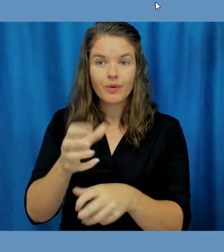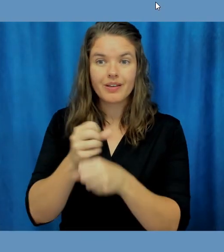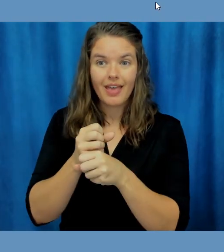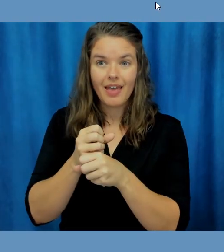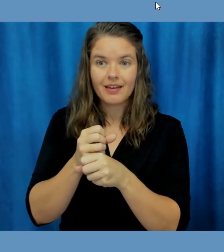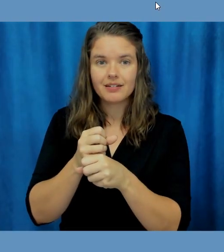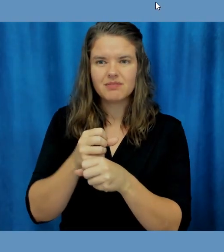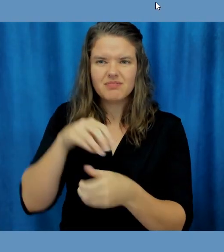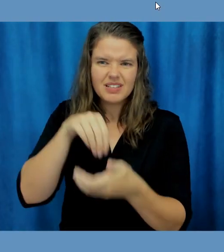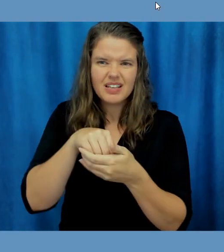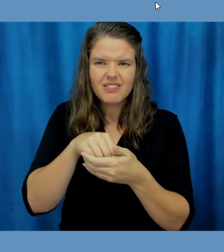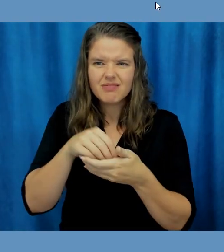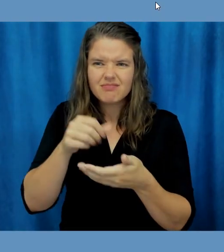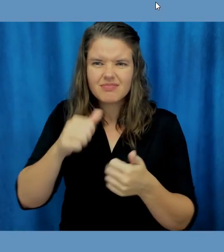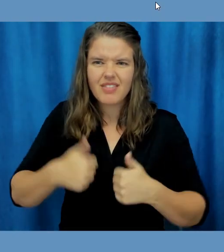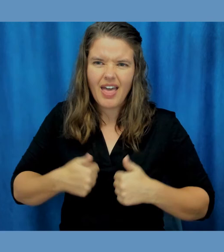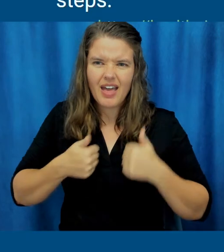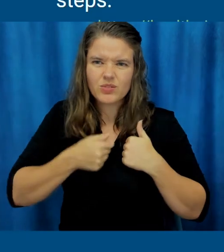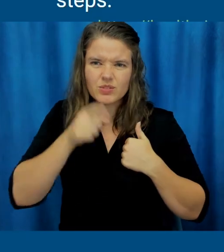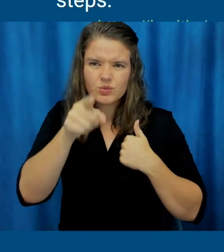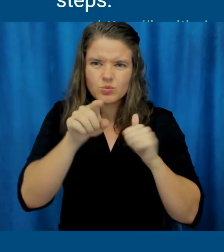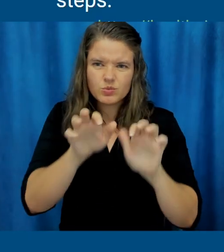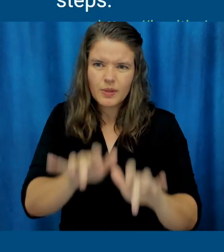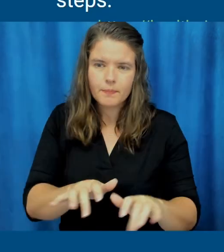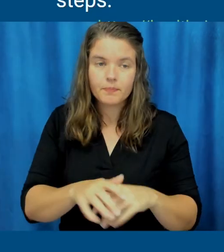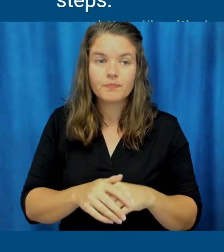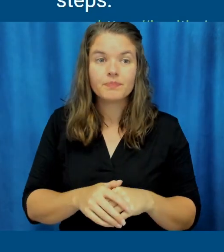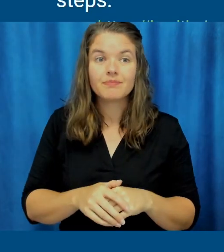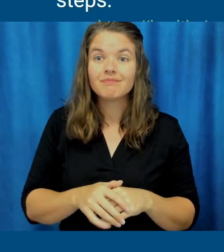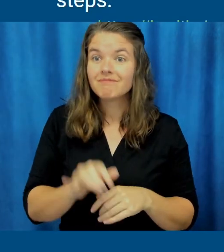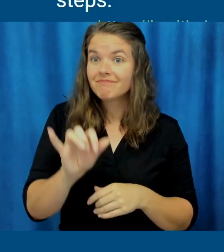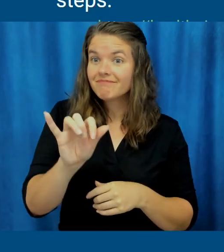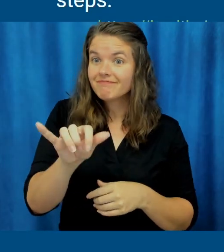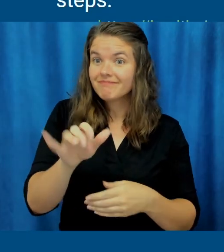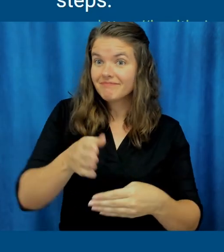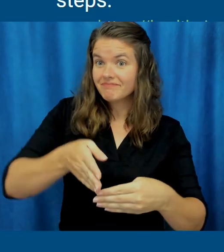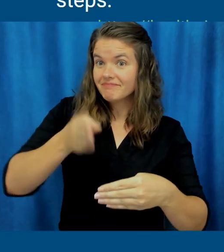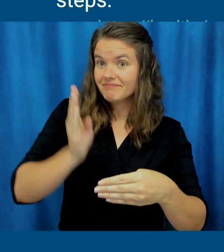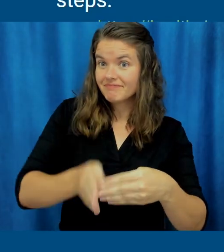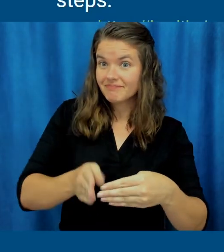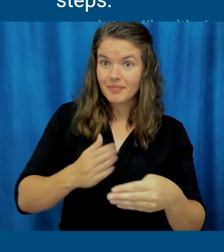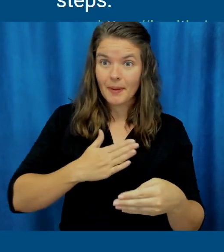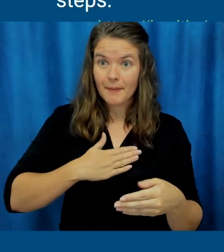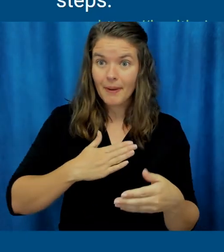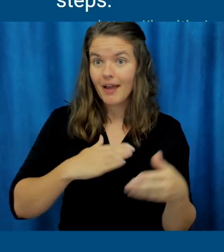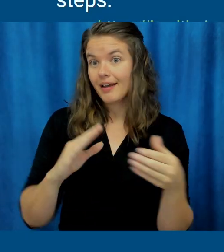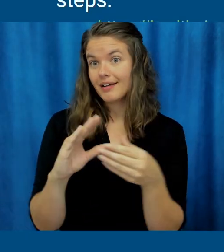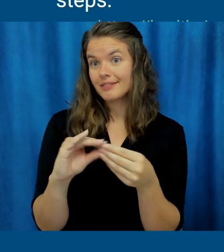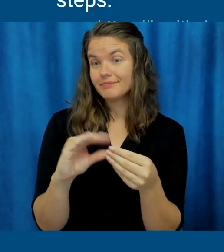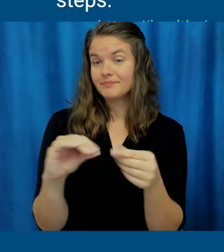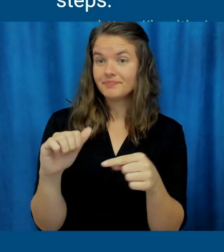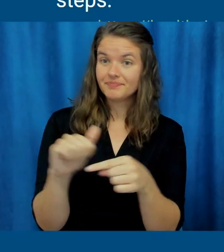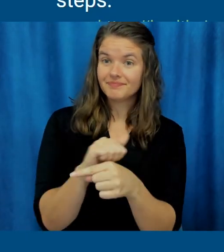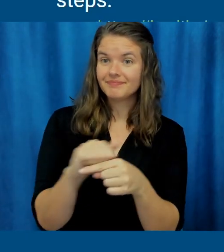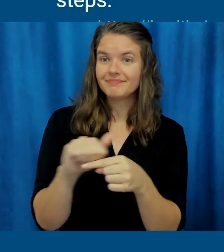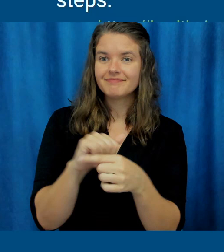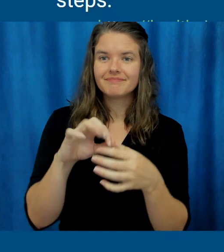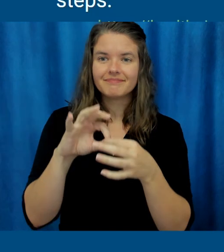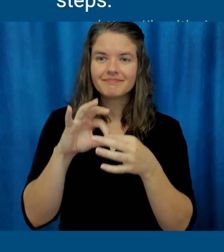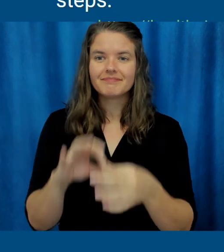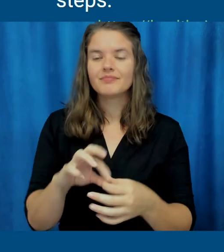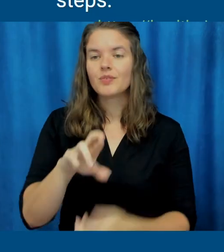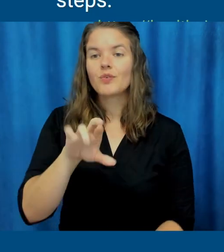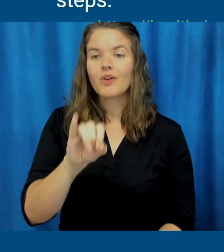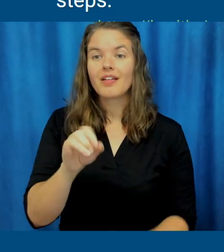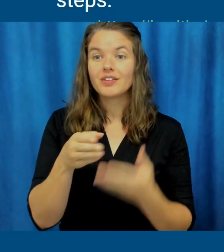the address that you put forth here in the complaint. And that concludes my in-service on